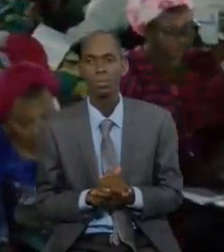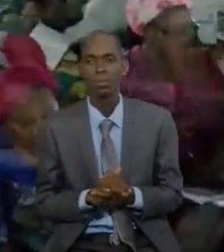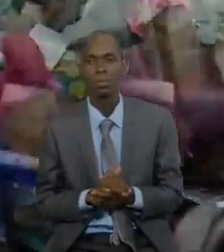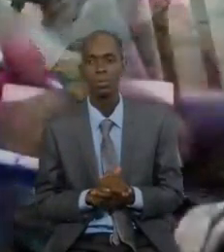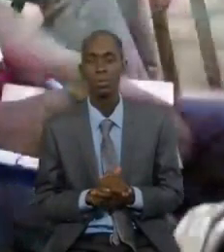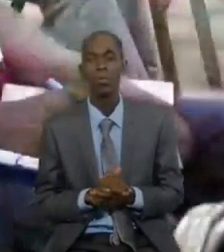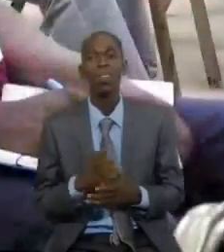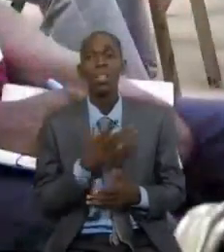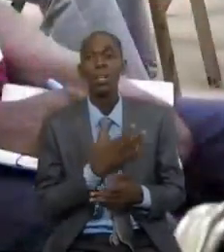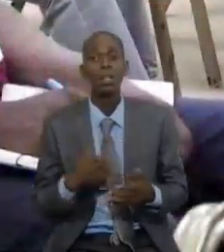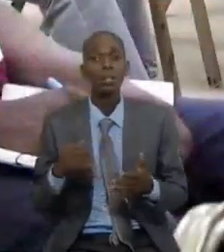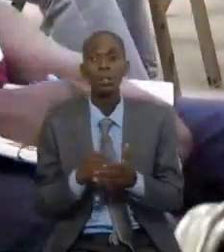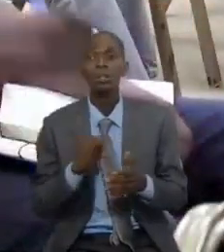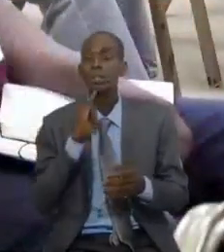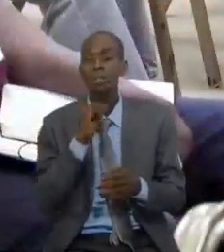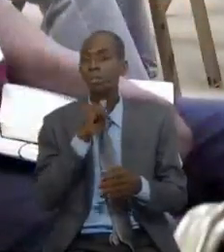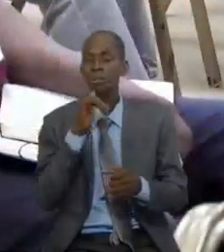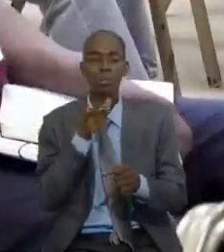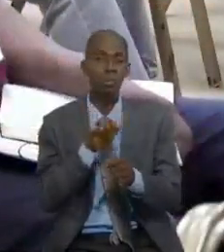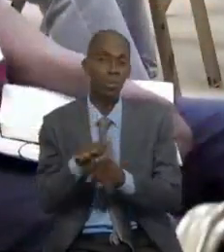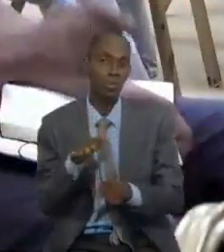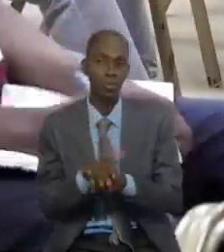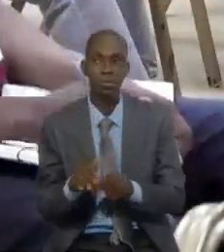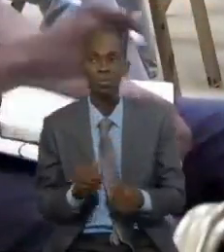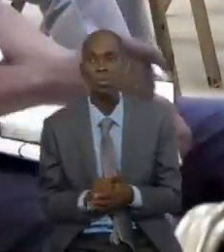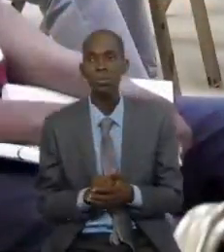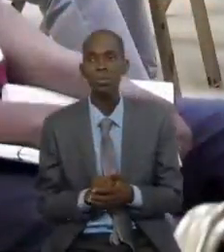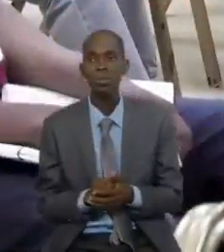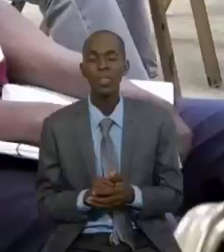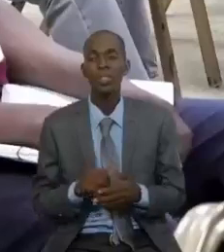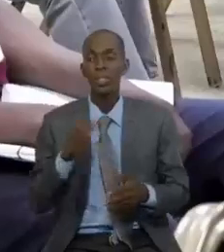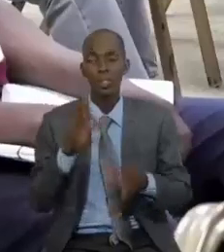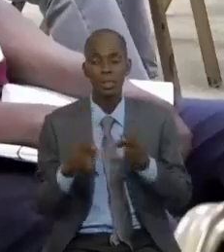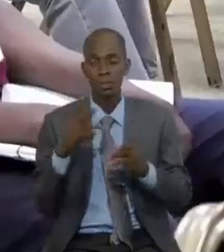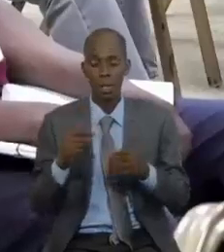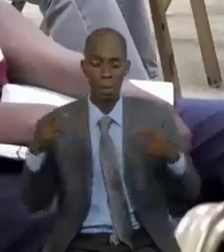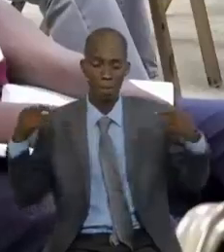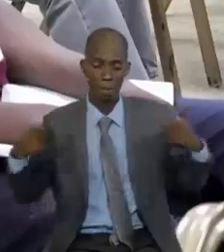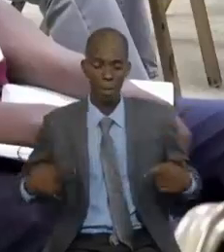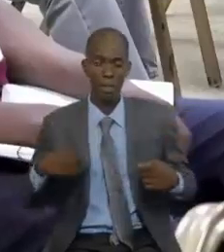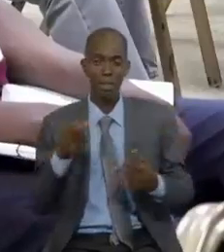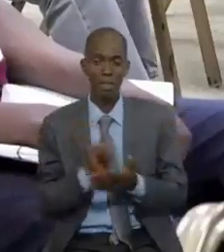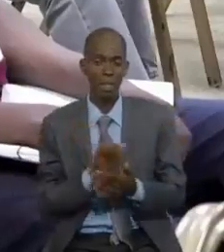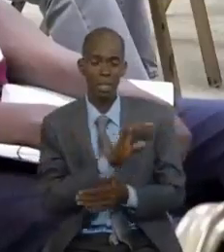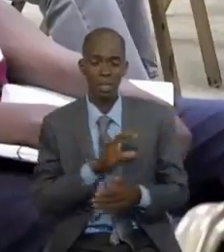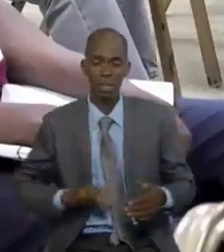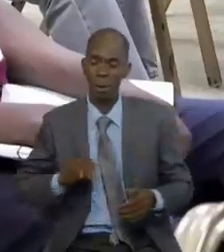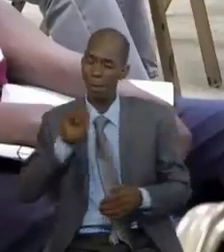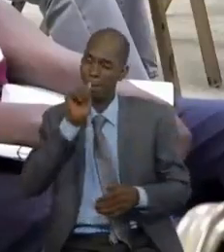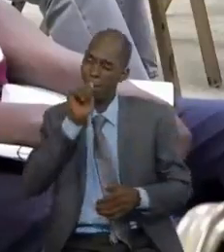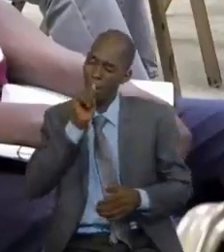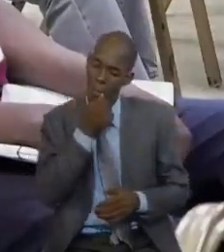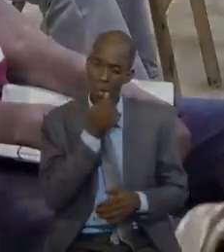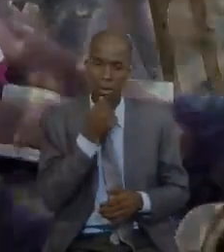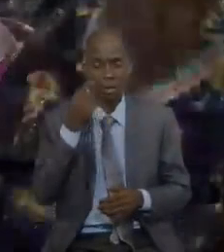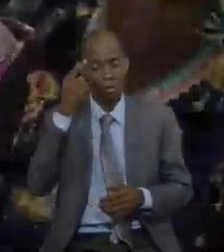And it is not enough. It's the pain that Christ bore on the cross of Calvary that provides our peace,